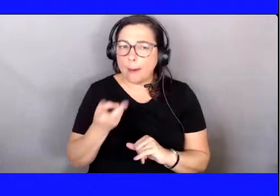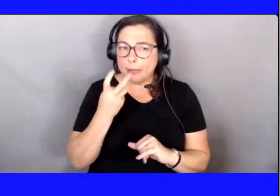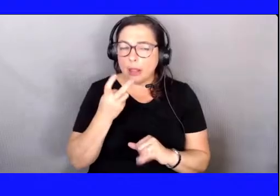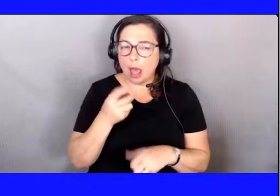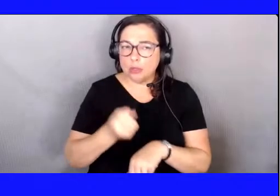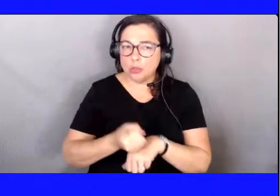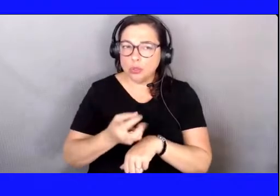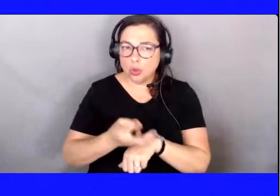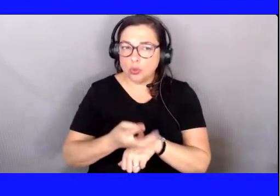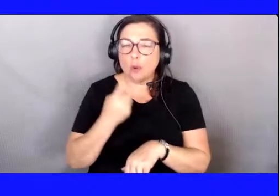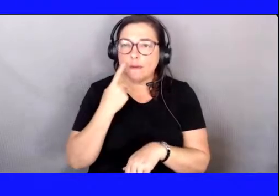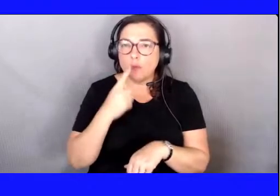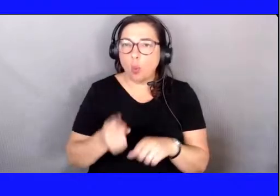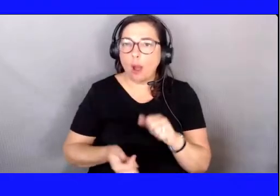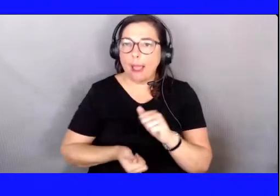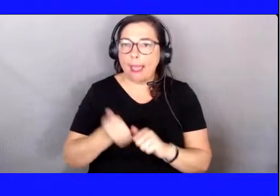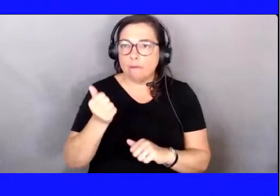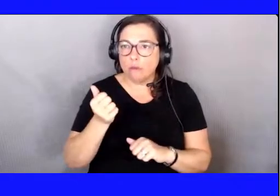every 15